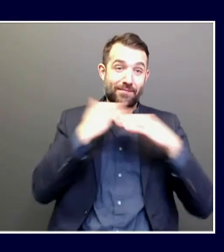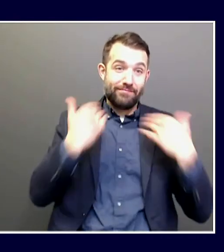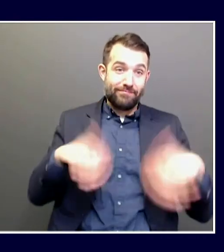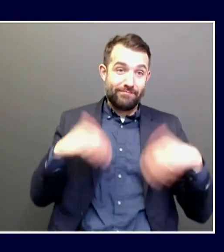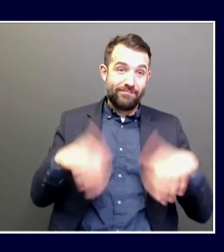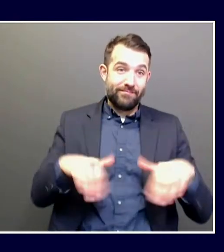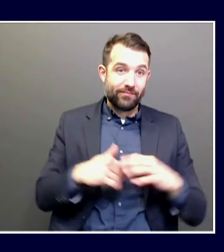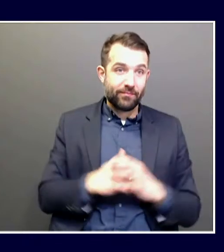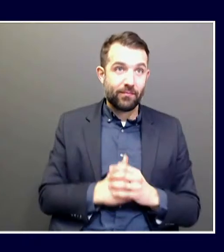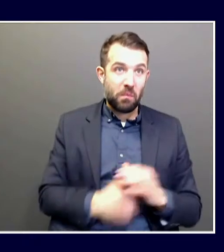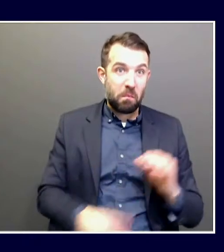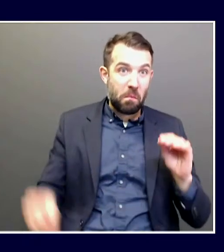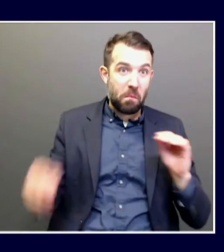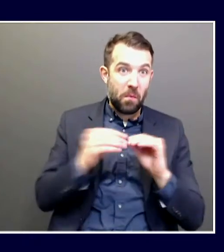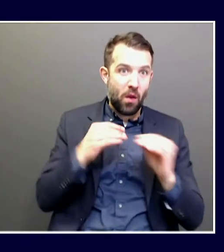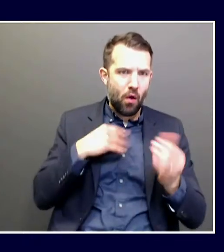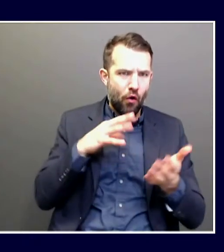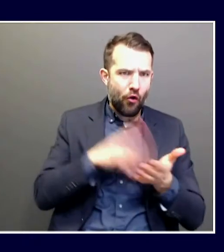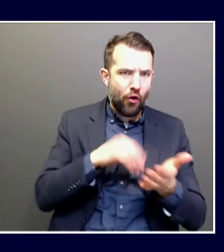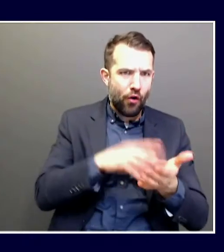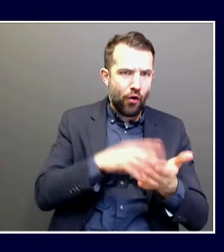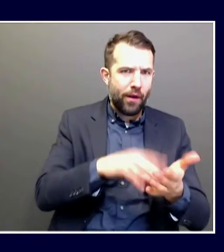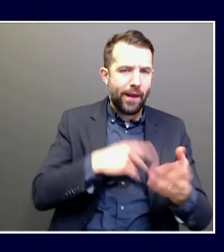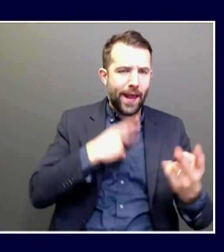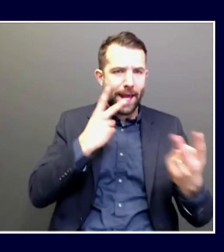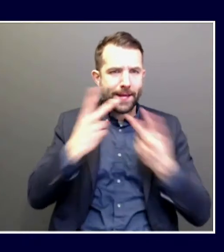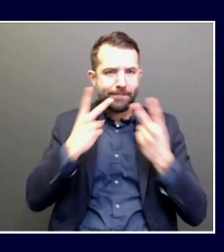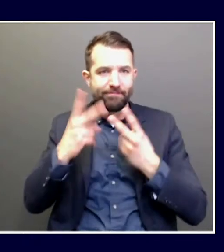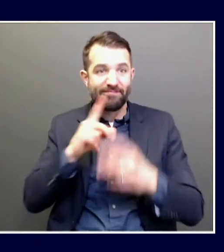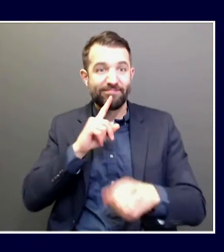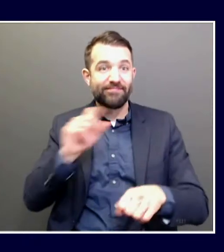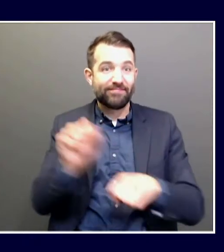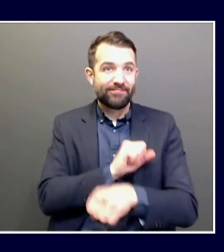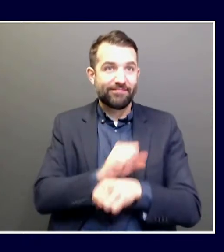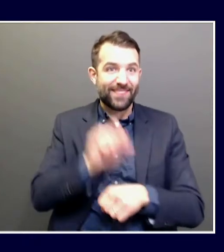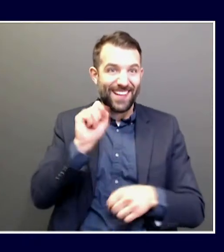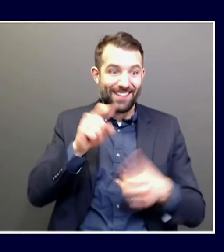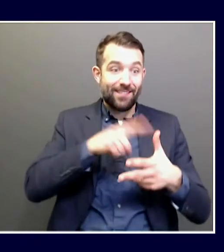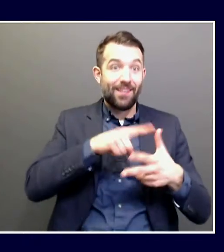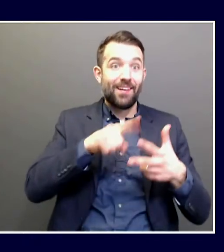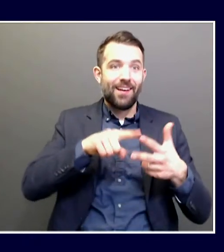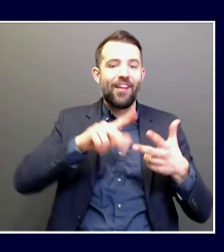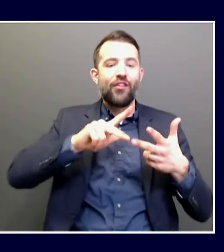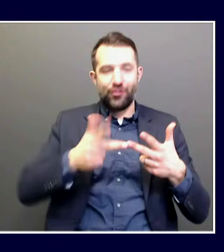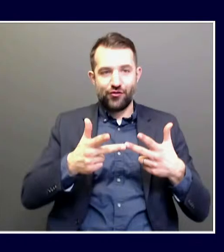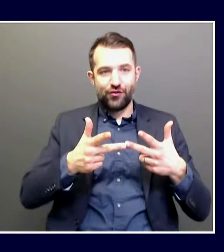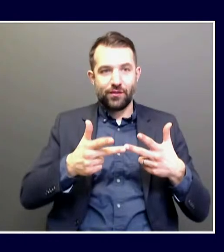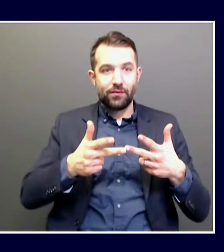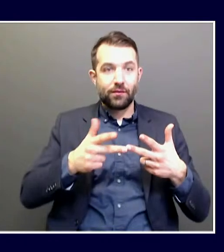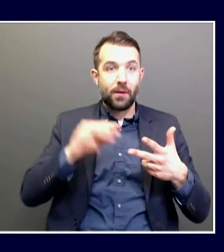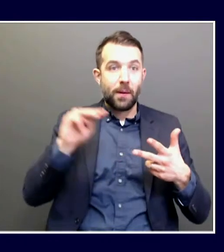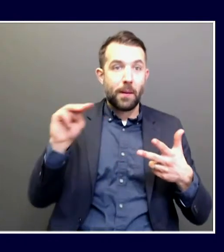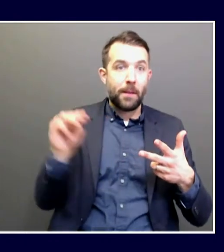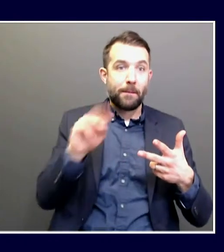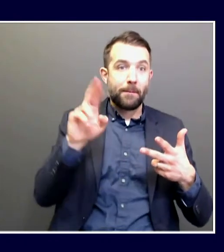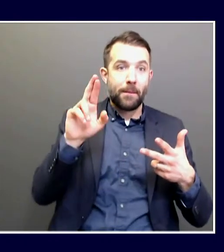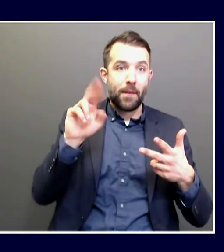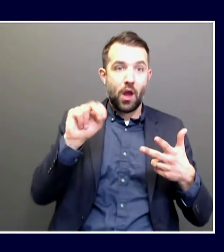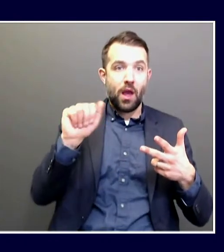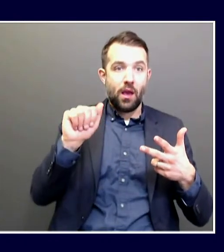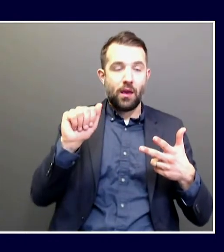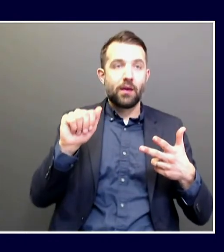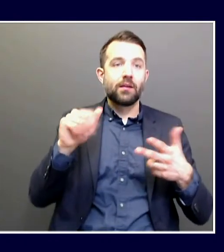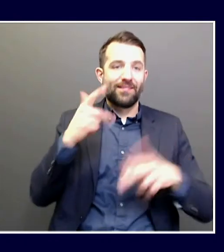to see that they are really a 3-dose series of the mRNA vaccine and a 2-dose series for the J&J